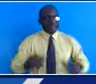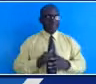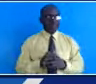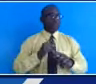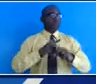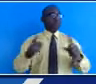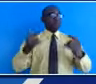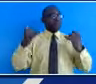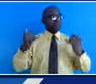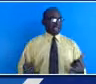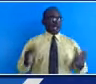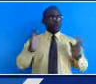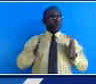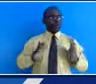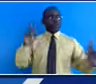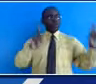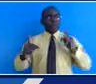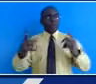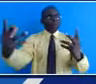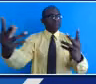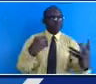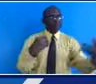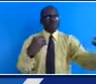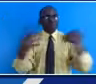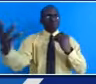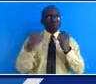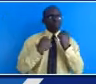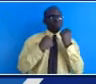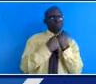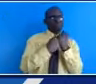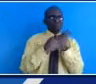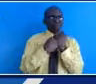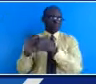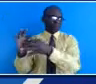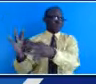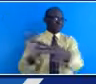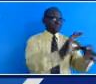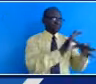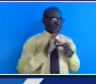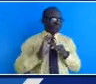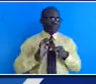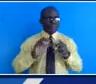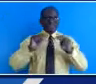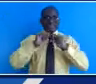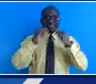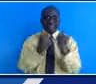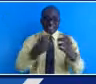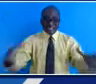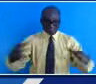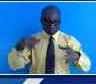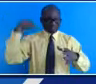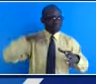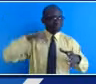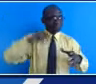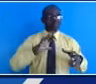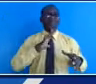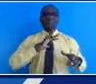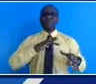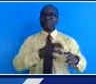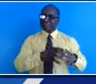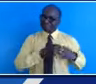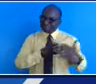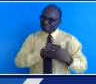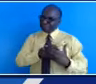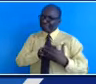all became one big team. It was actually kind of wonderful to see in some ways. I'm looking forward to opening up completely